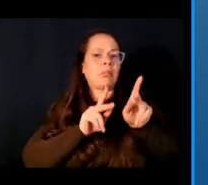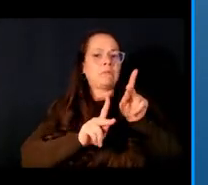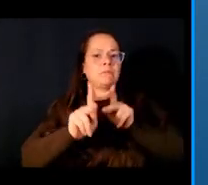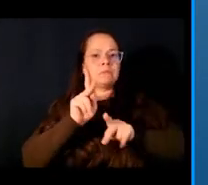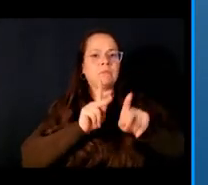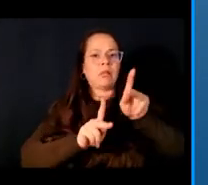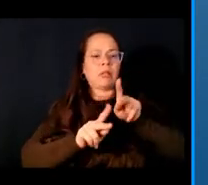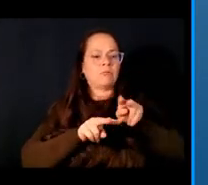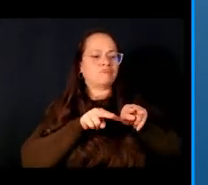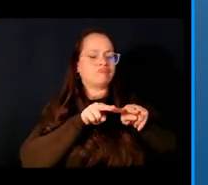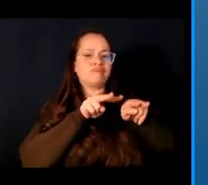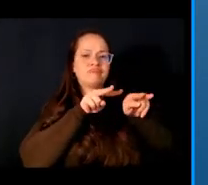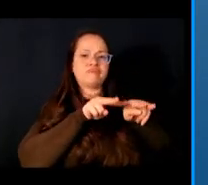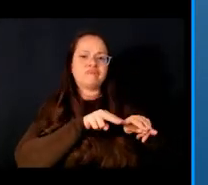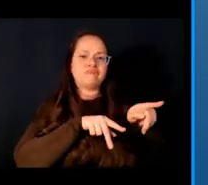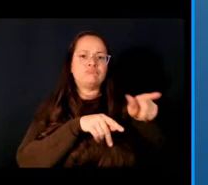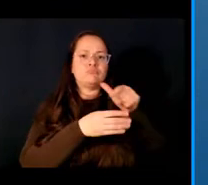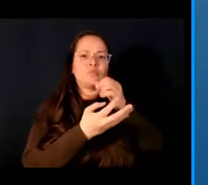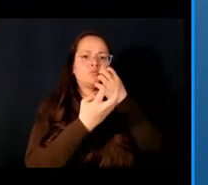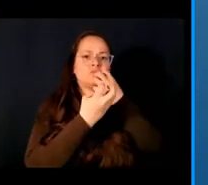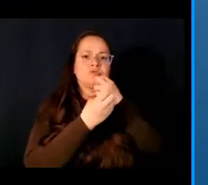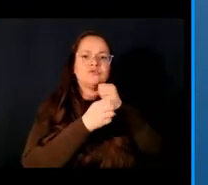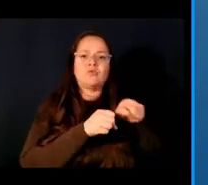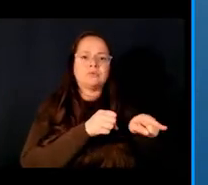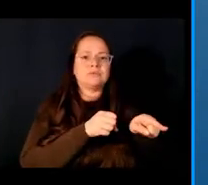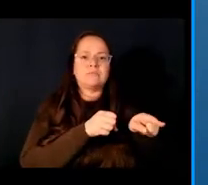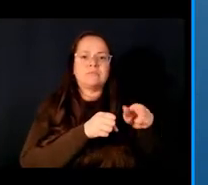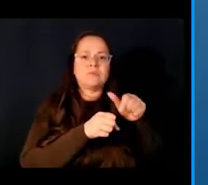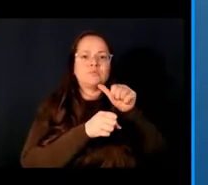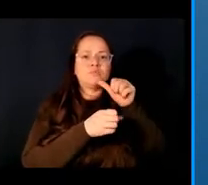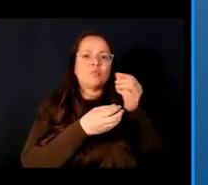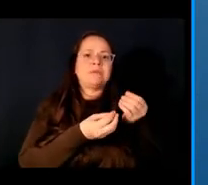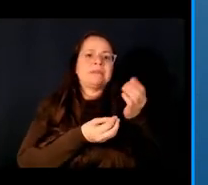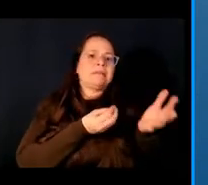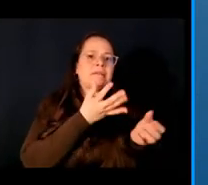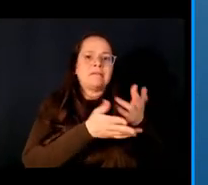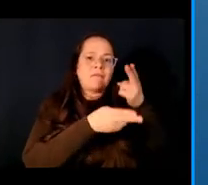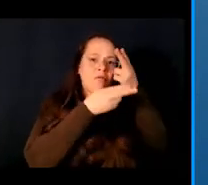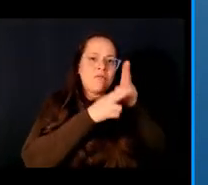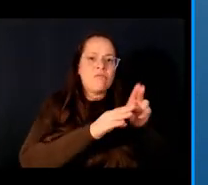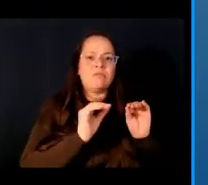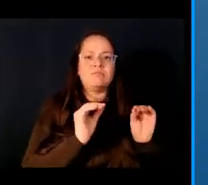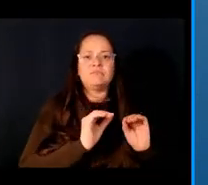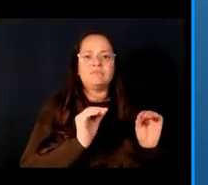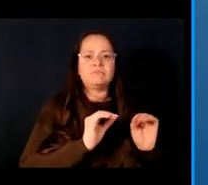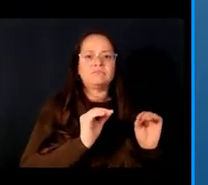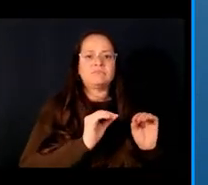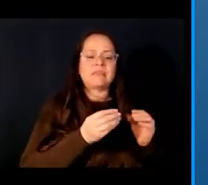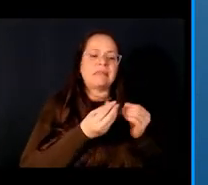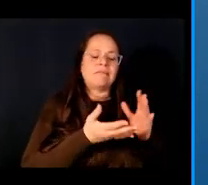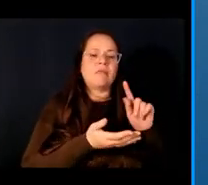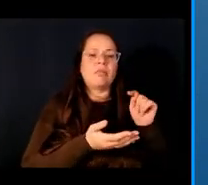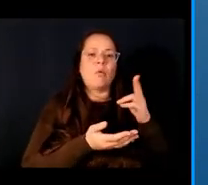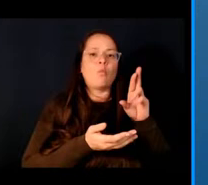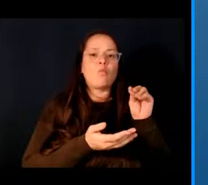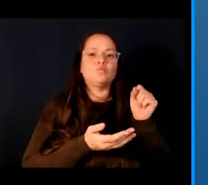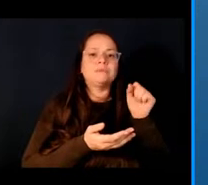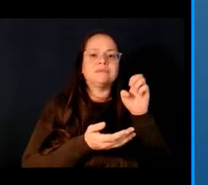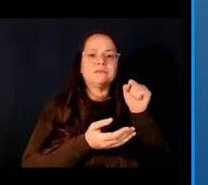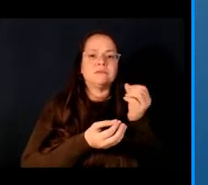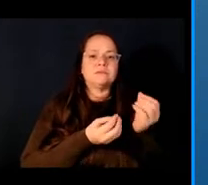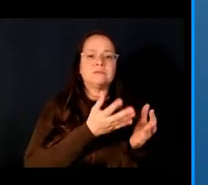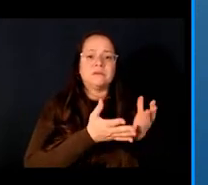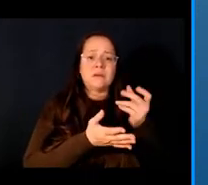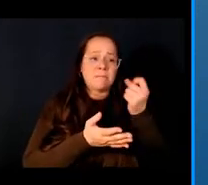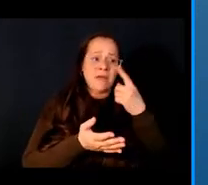don't always cherish them don't always give them their roses but in my eyes my grandparents are the